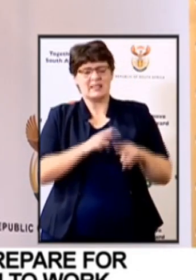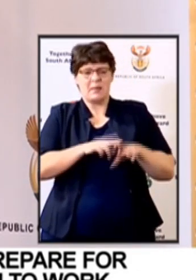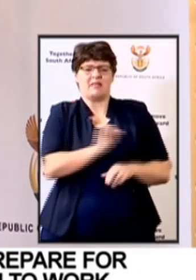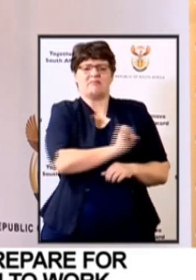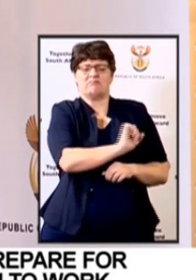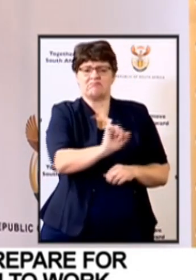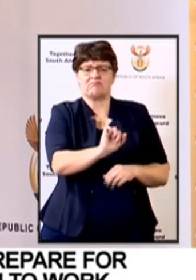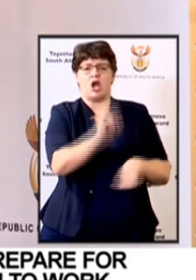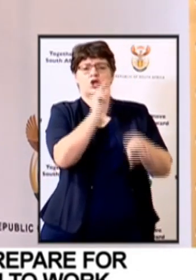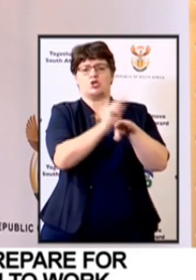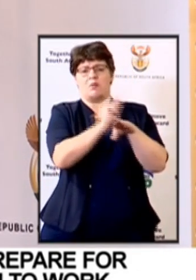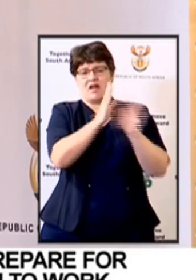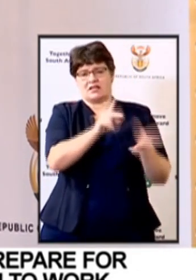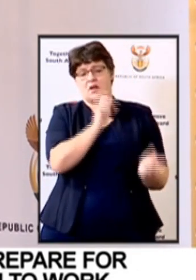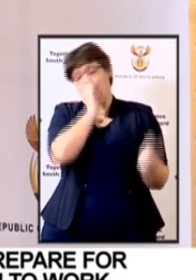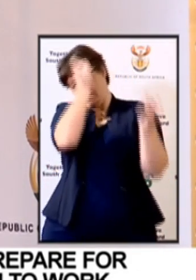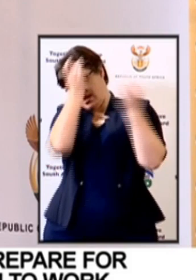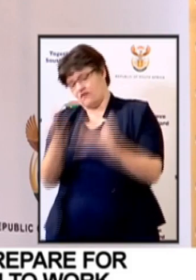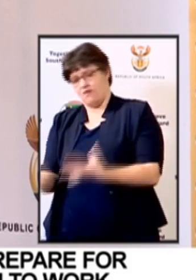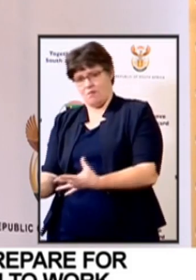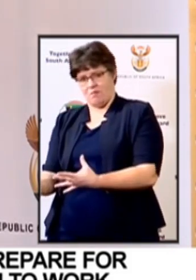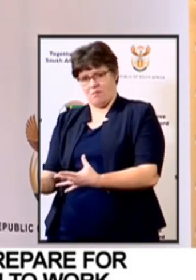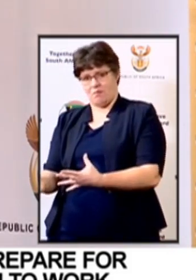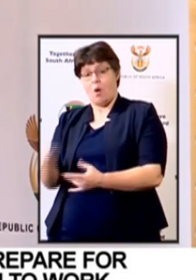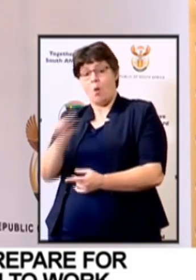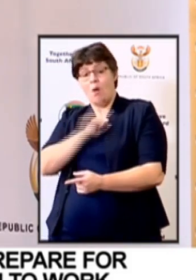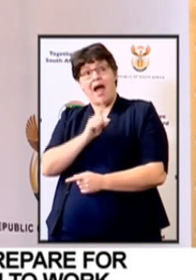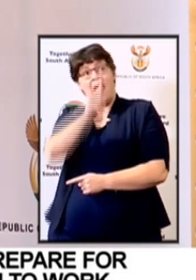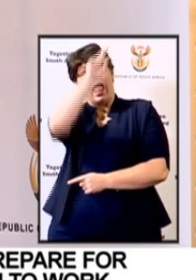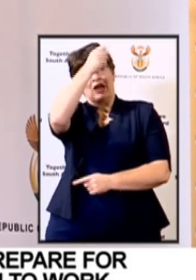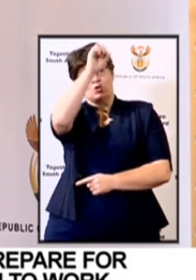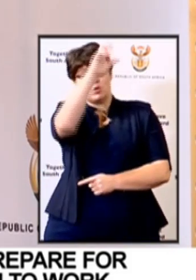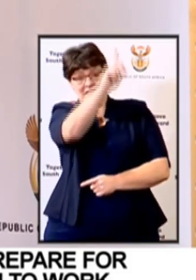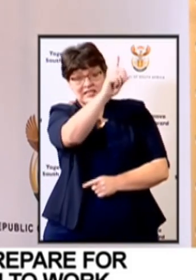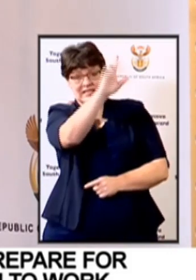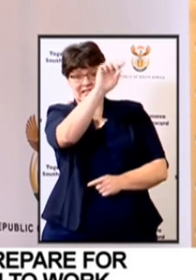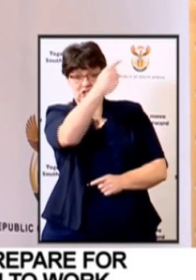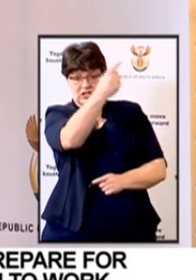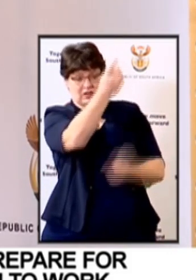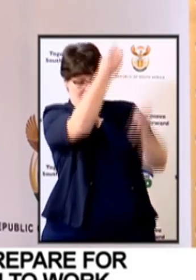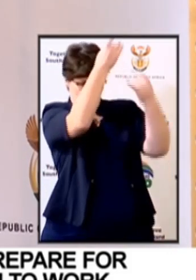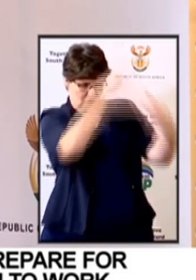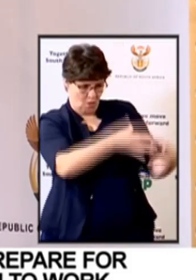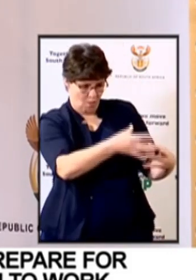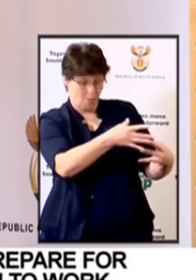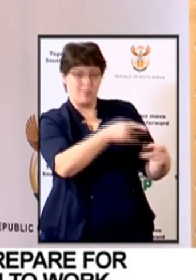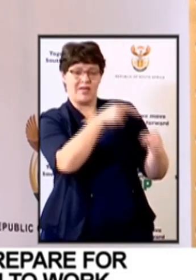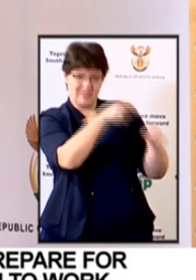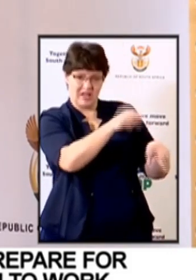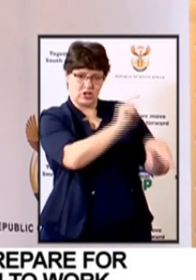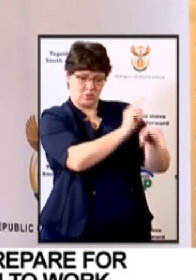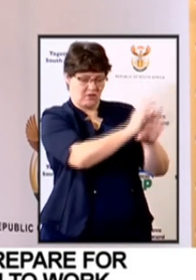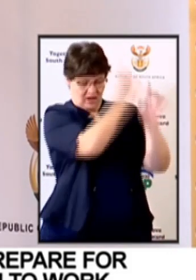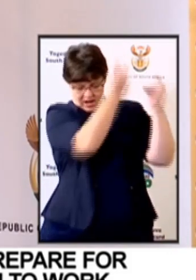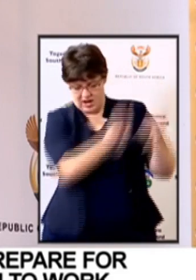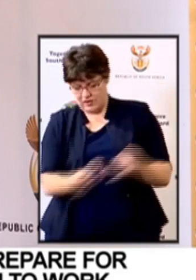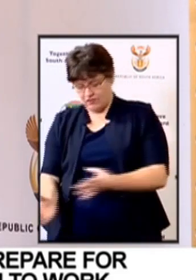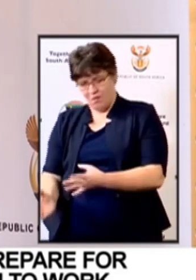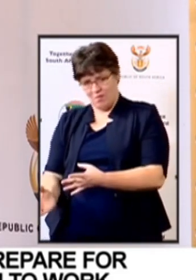supervisors under the leadership of their HODs and DGs, and there will be